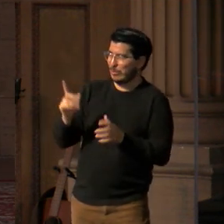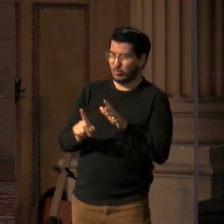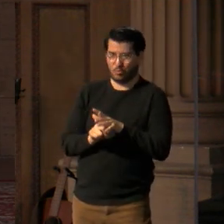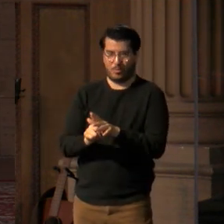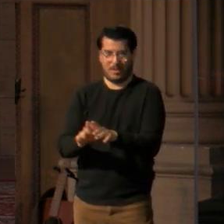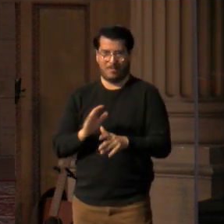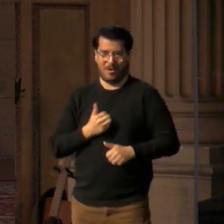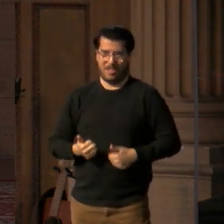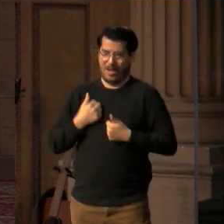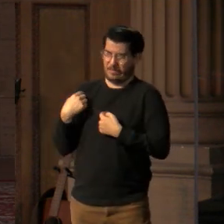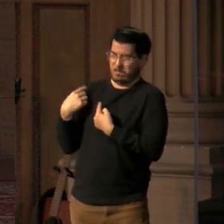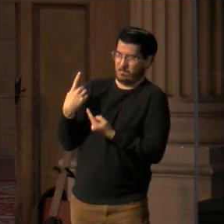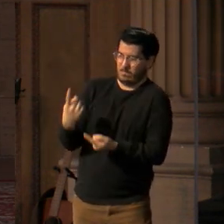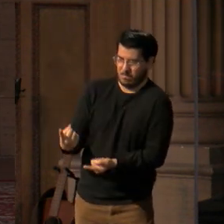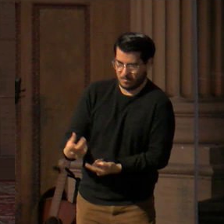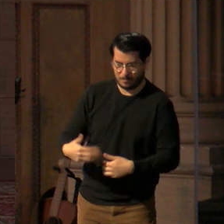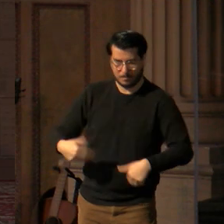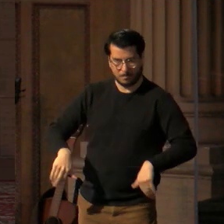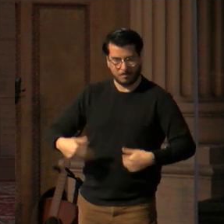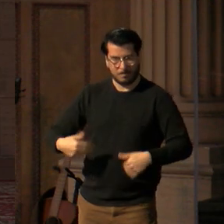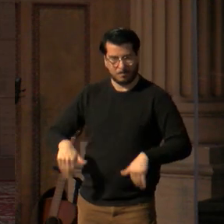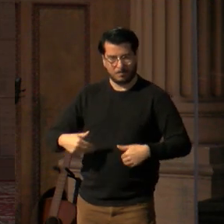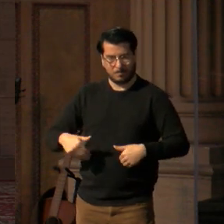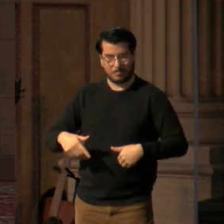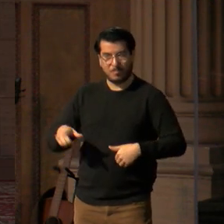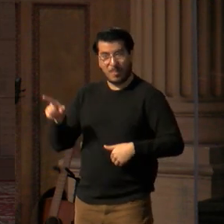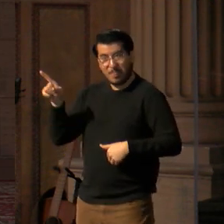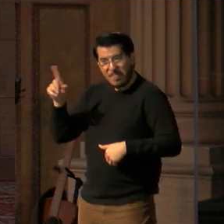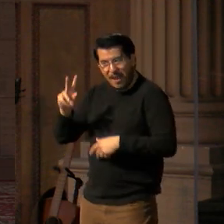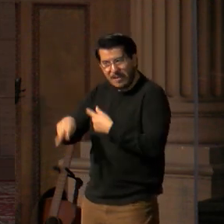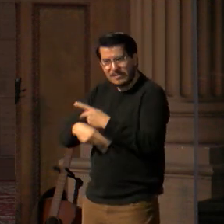Do we follow the image of, in the image of that kind of judge?